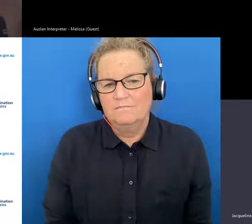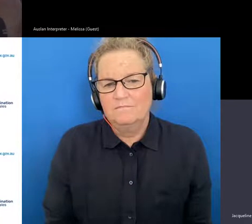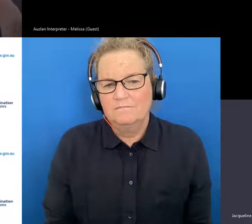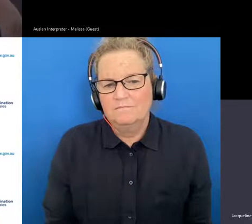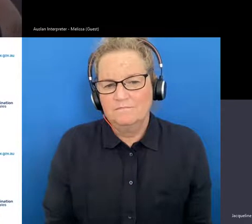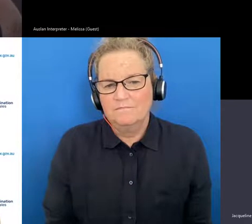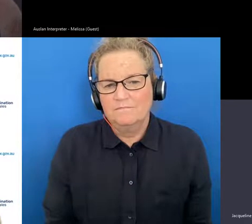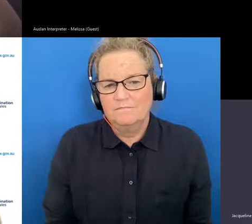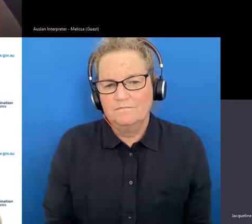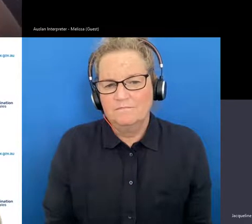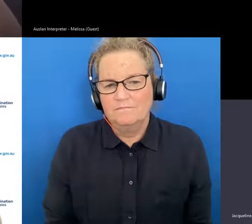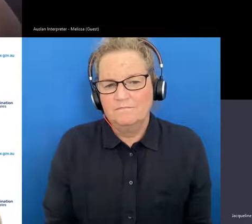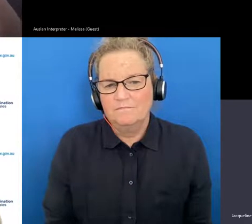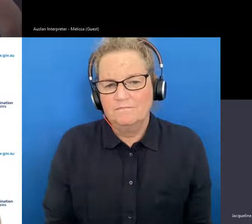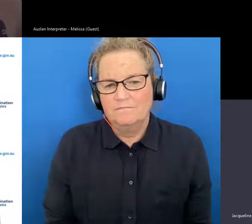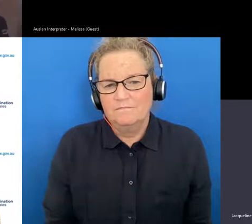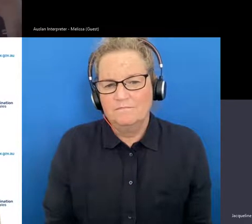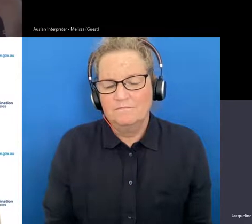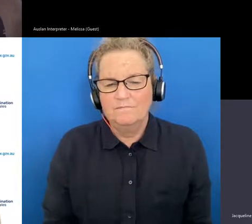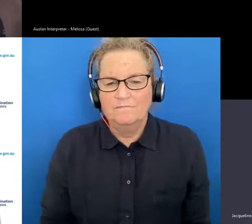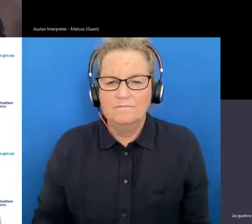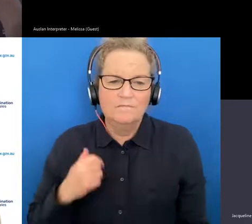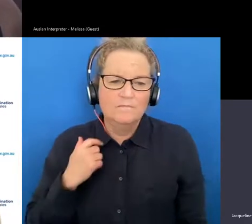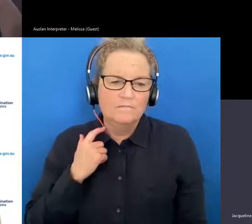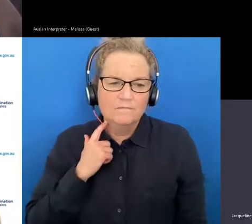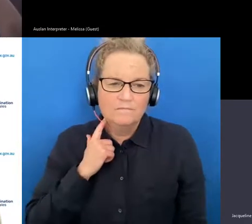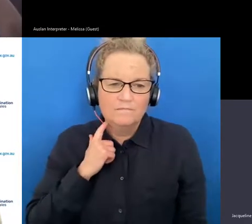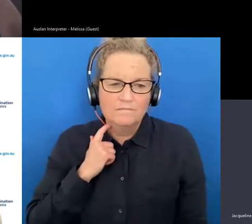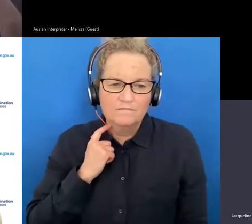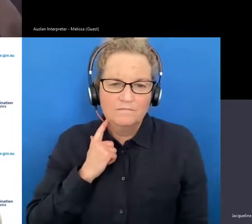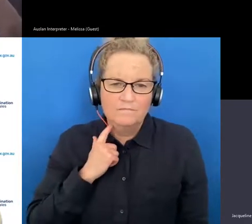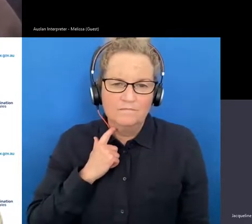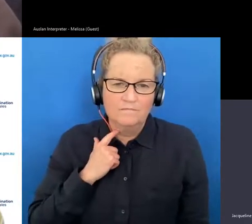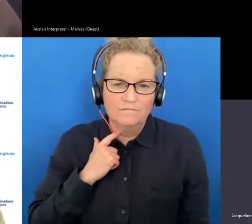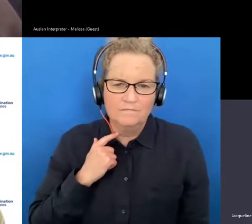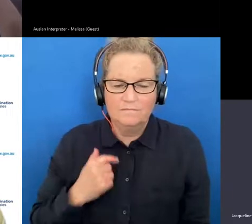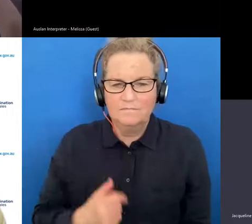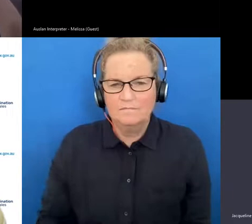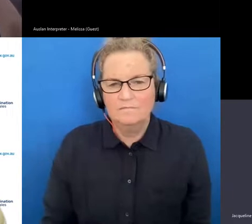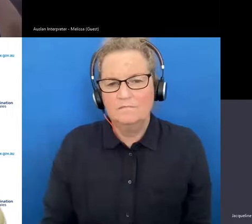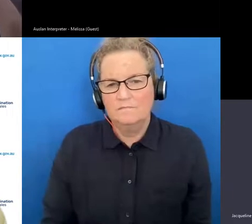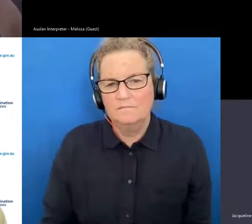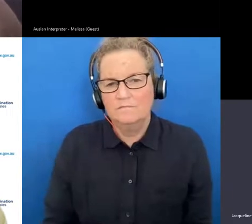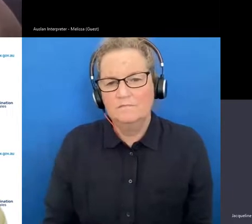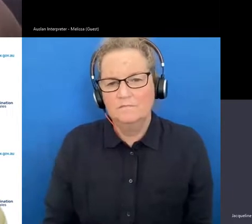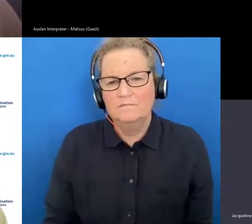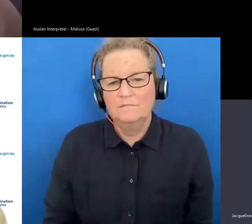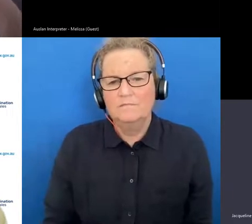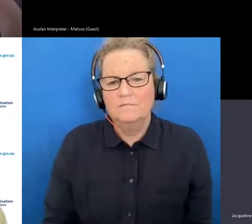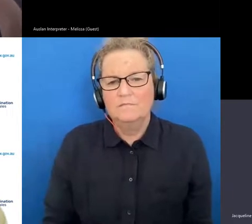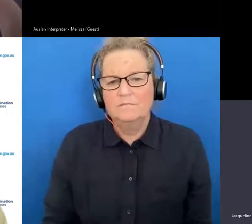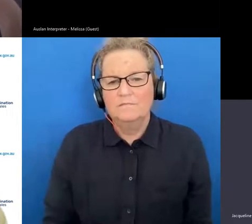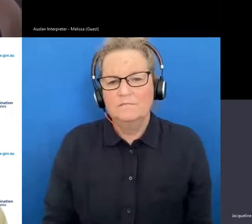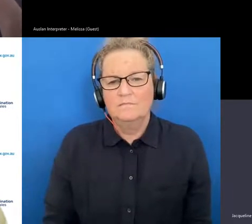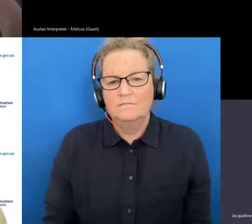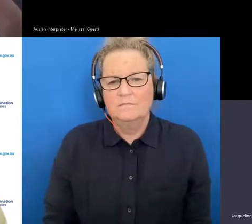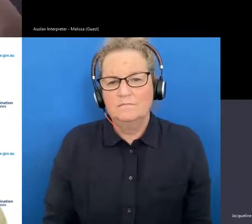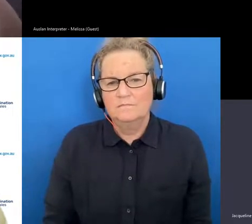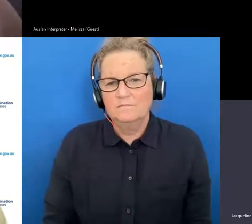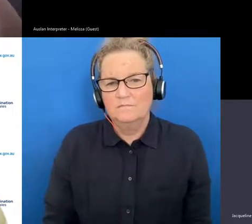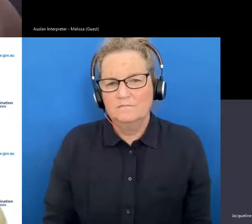everyone wants to be a valued employee, but particularly when you have some struggles, you know, sometimes it's the